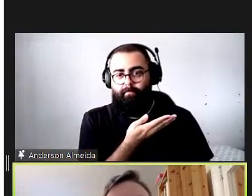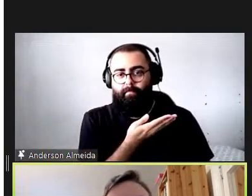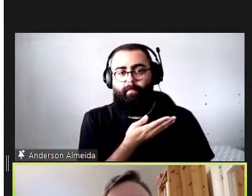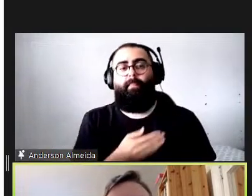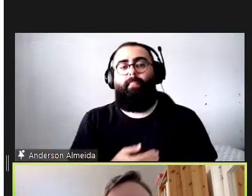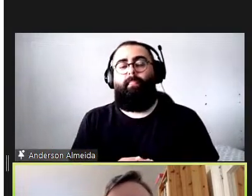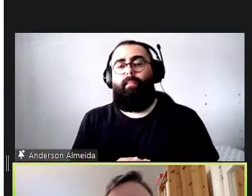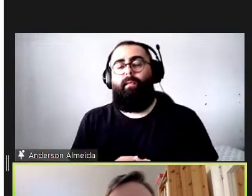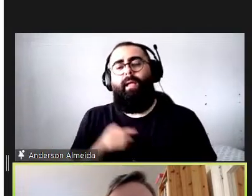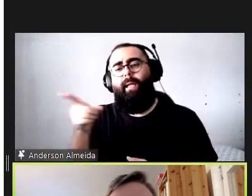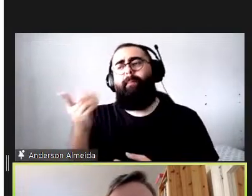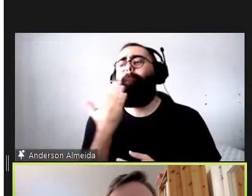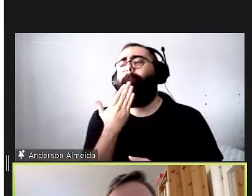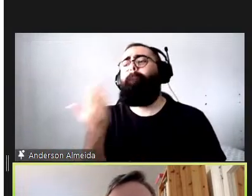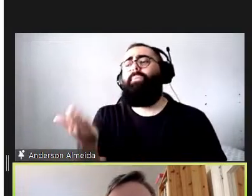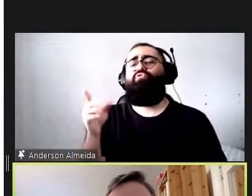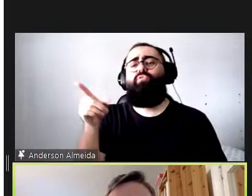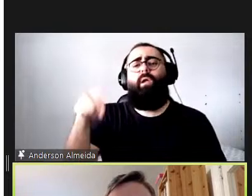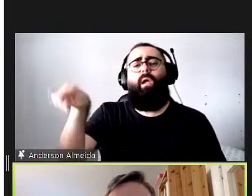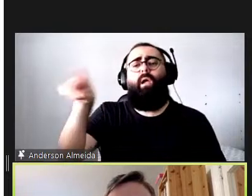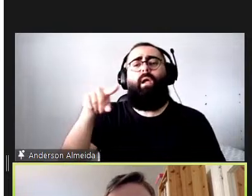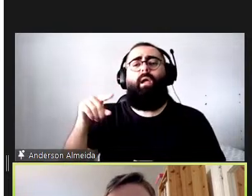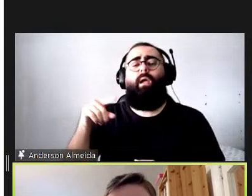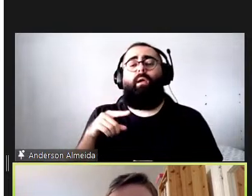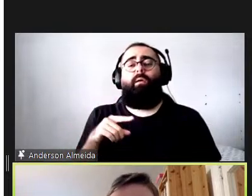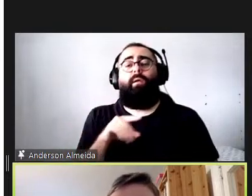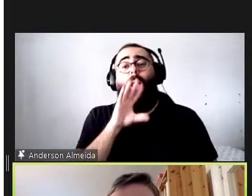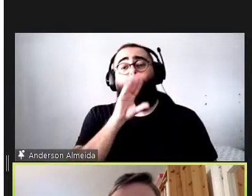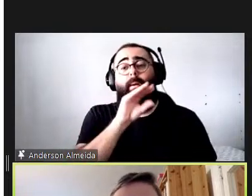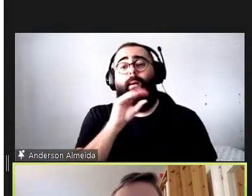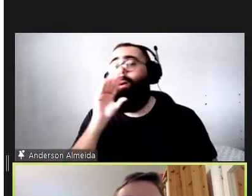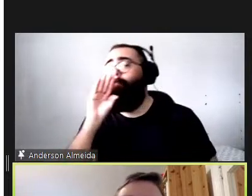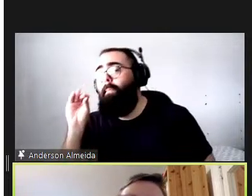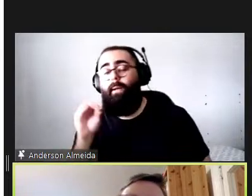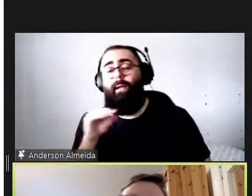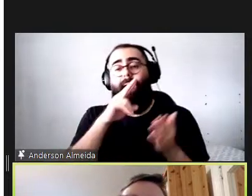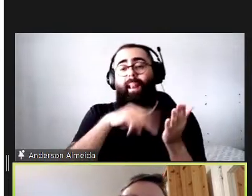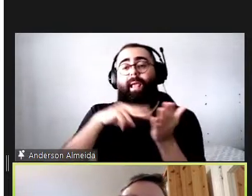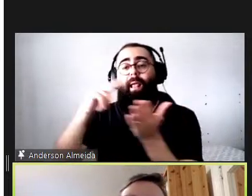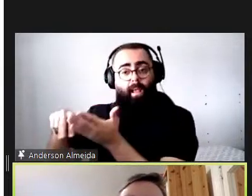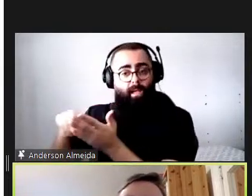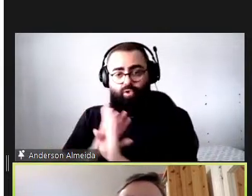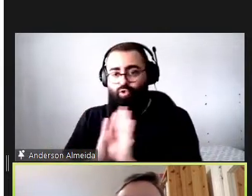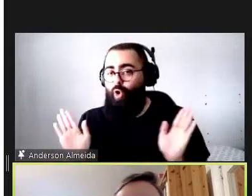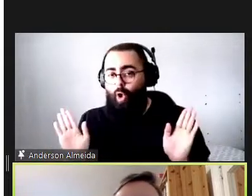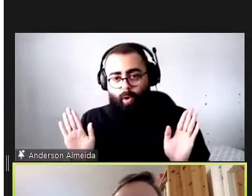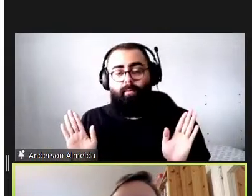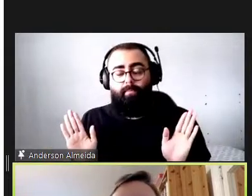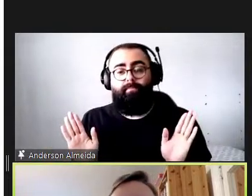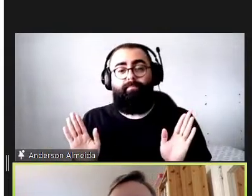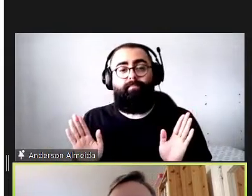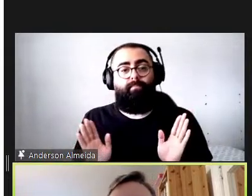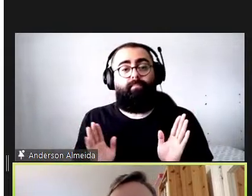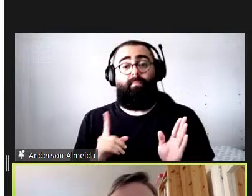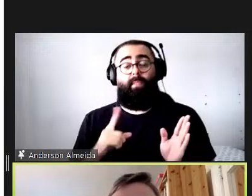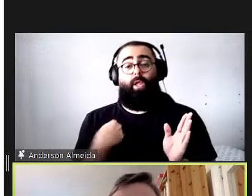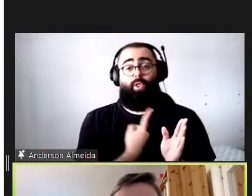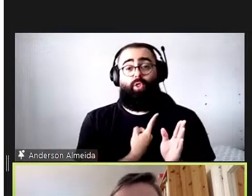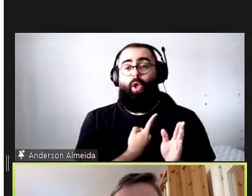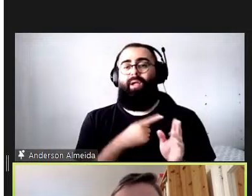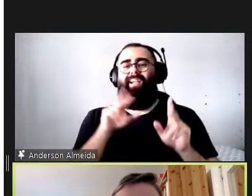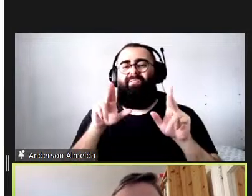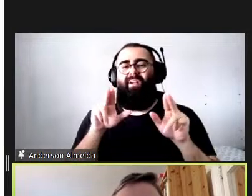in the context of a few different sentences. We manipulated, in the nonsense word,